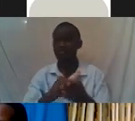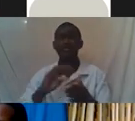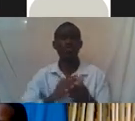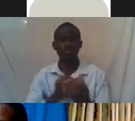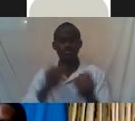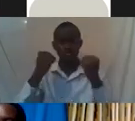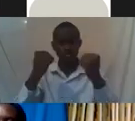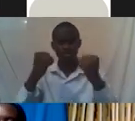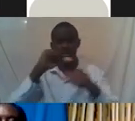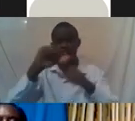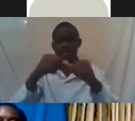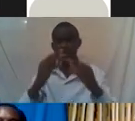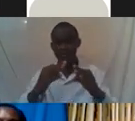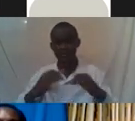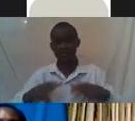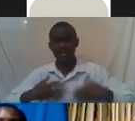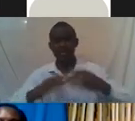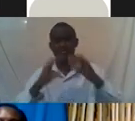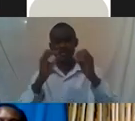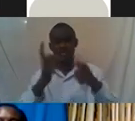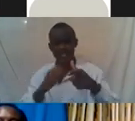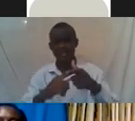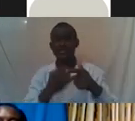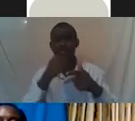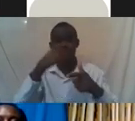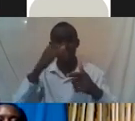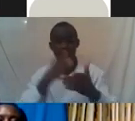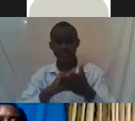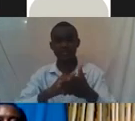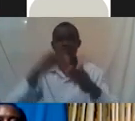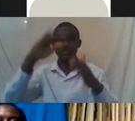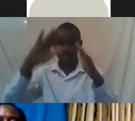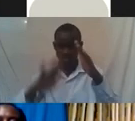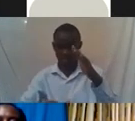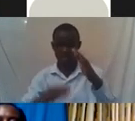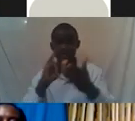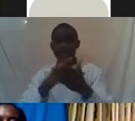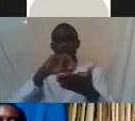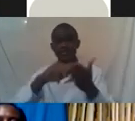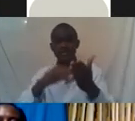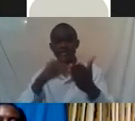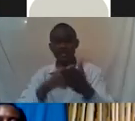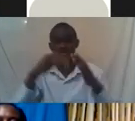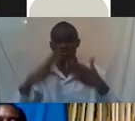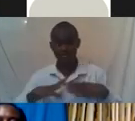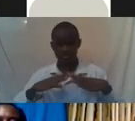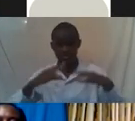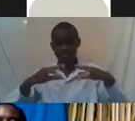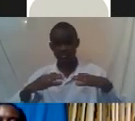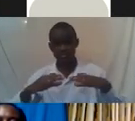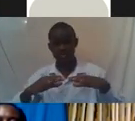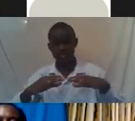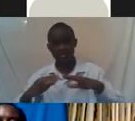unhappy about it, we then have to say, reduce. And that means people have to give up something. You're